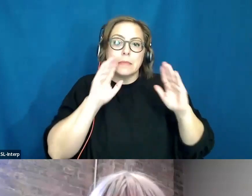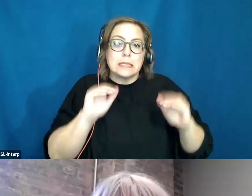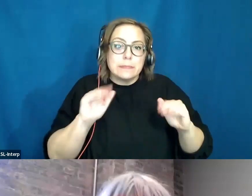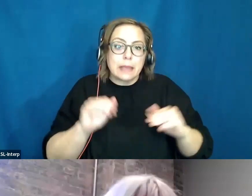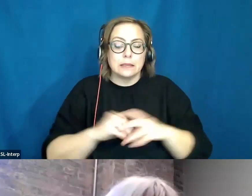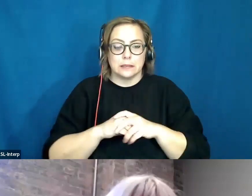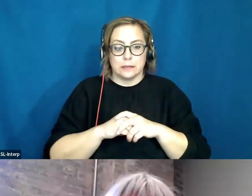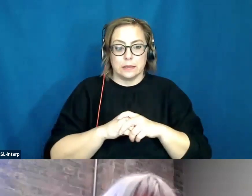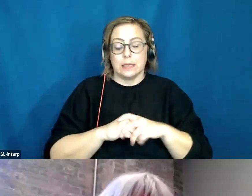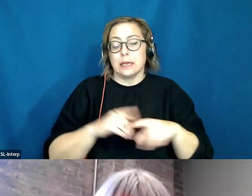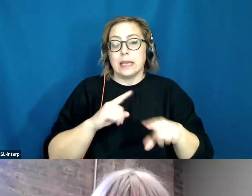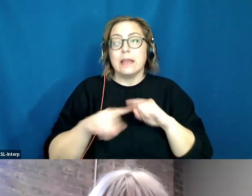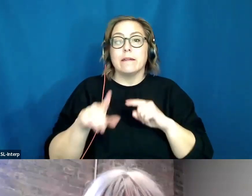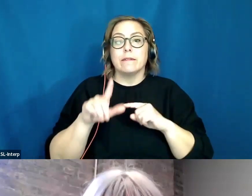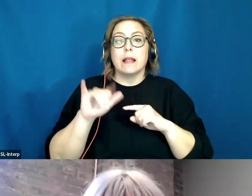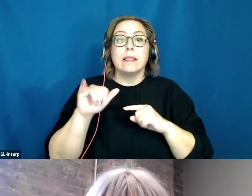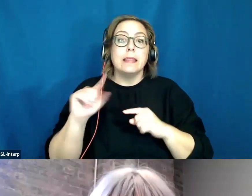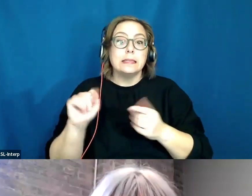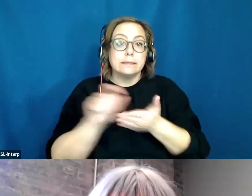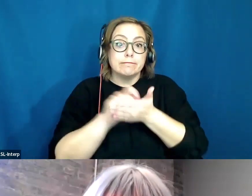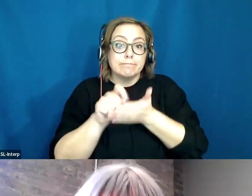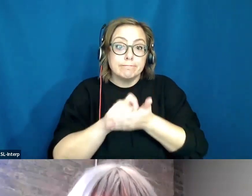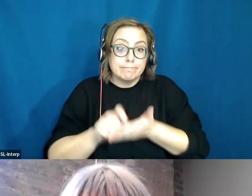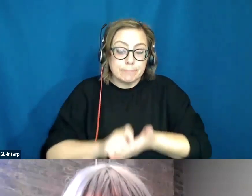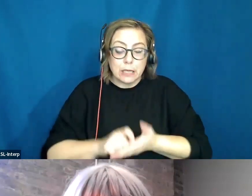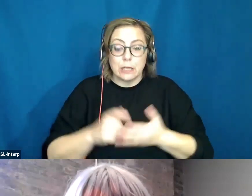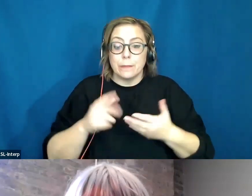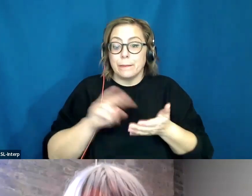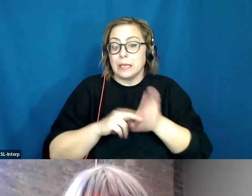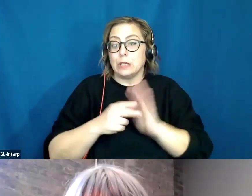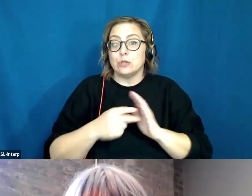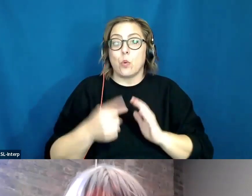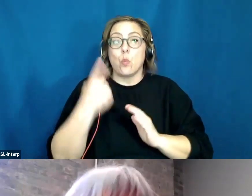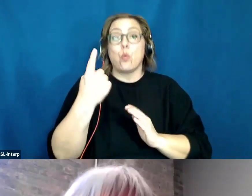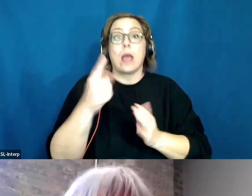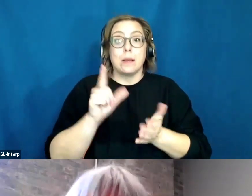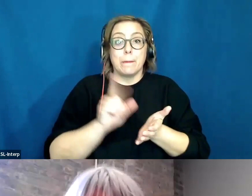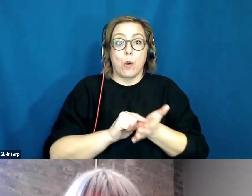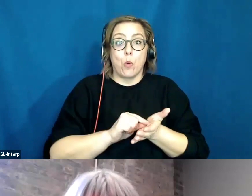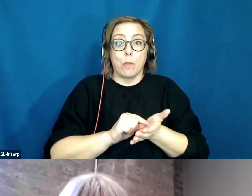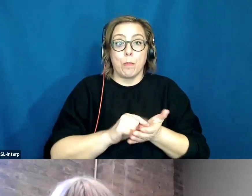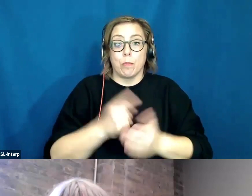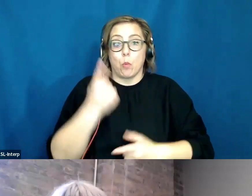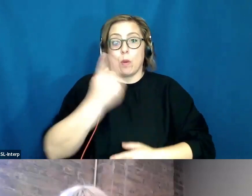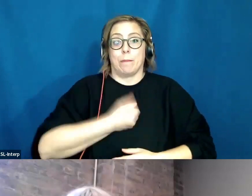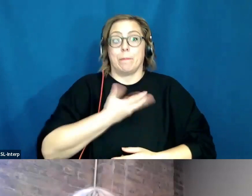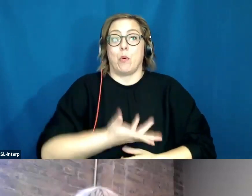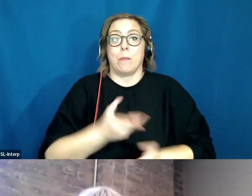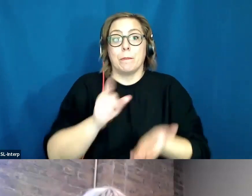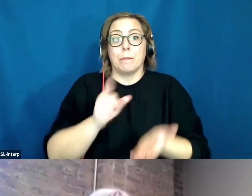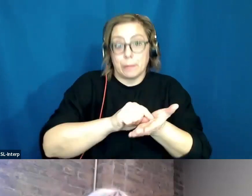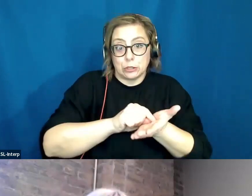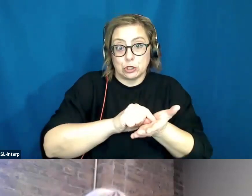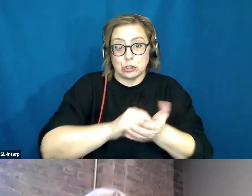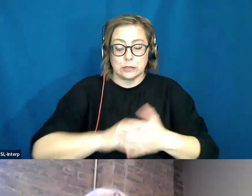artist, you've had one poem published in a literary journal. It doesn't have to be huge, but then, yeah.